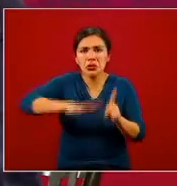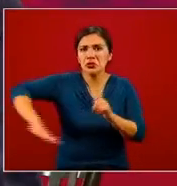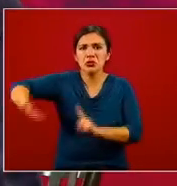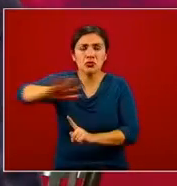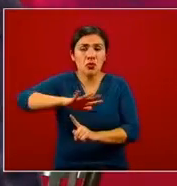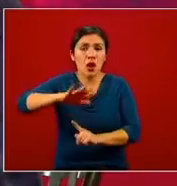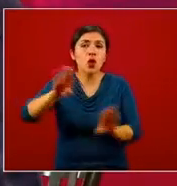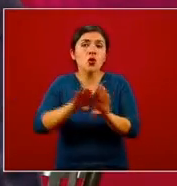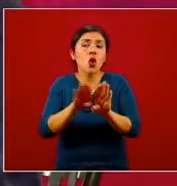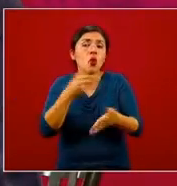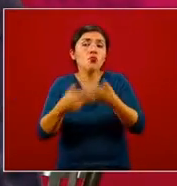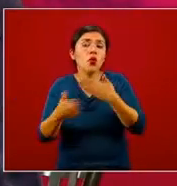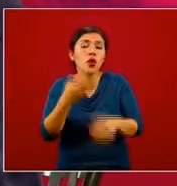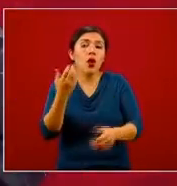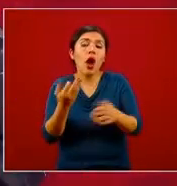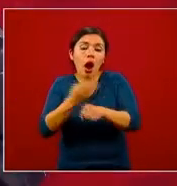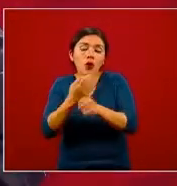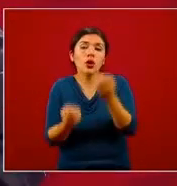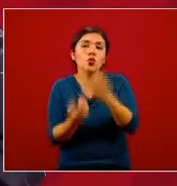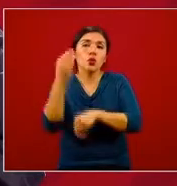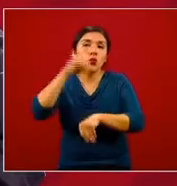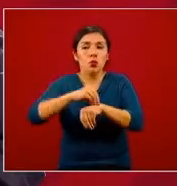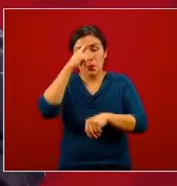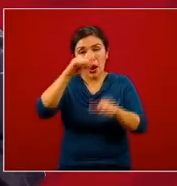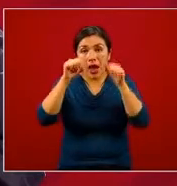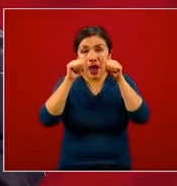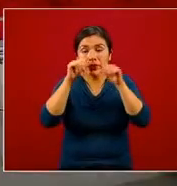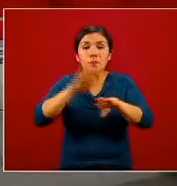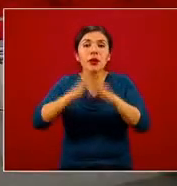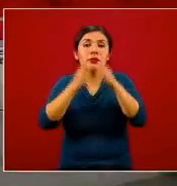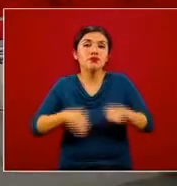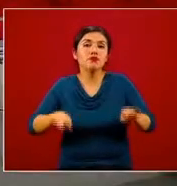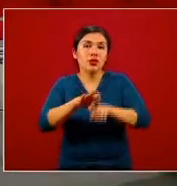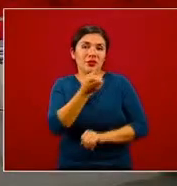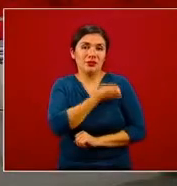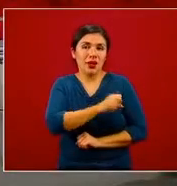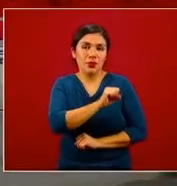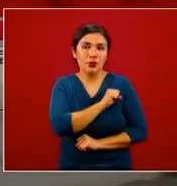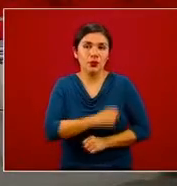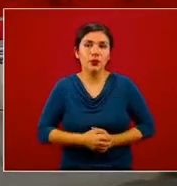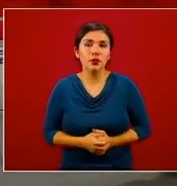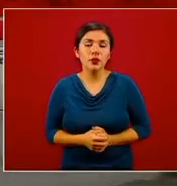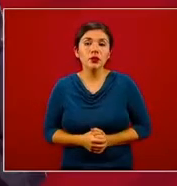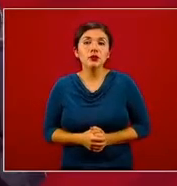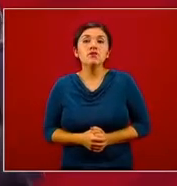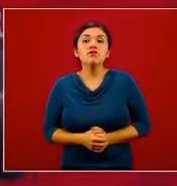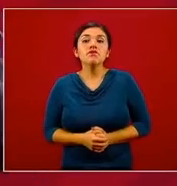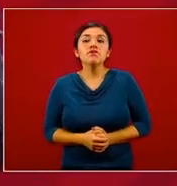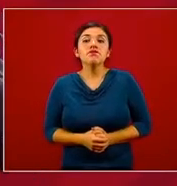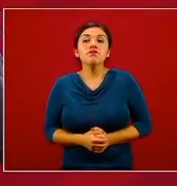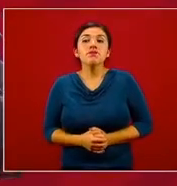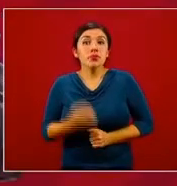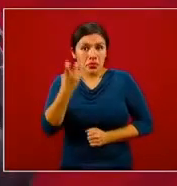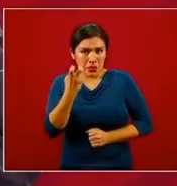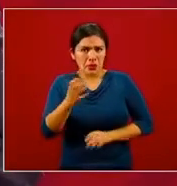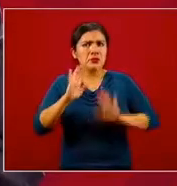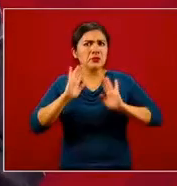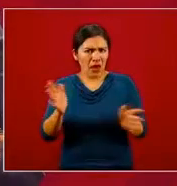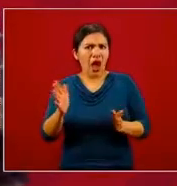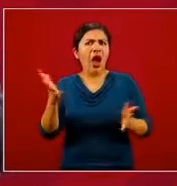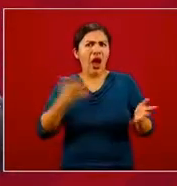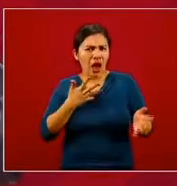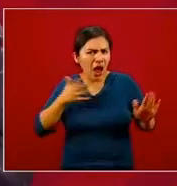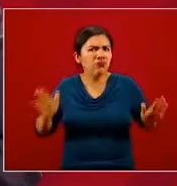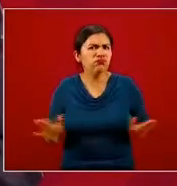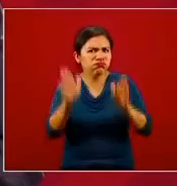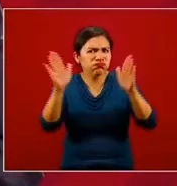to increase the capacity of the healthcare system in the community setting using the model that we have